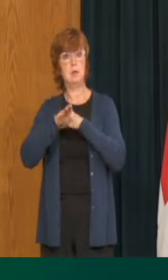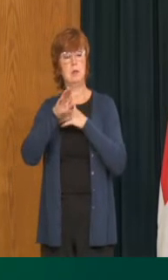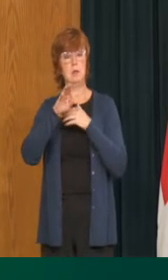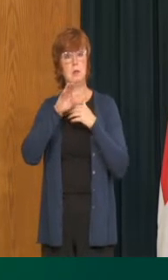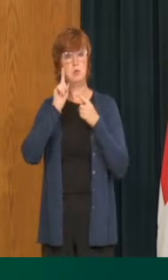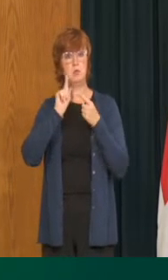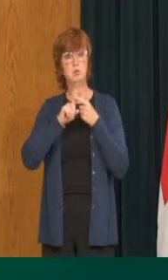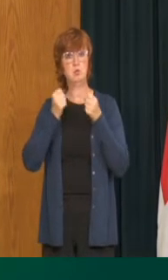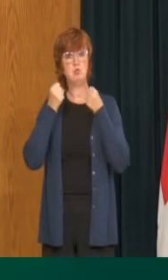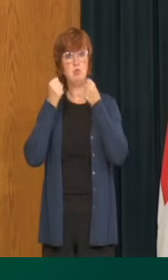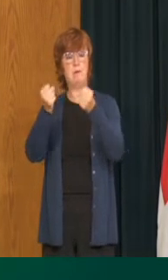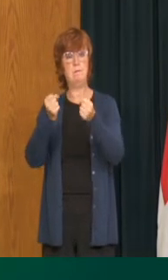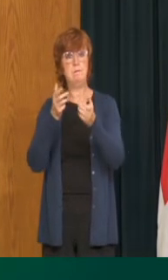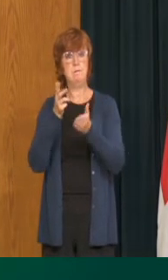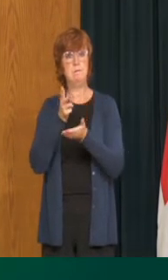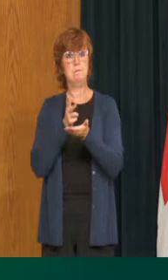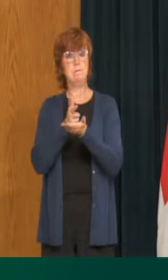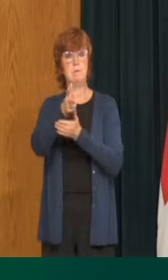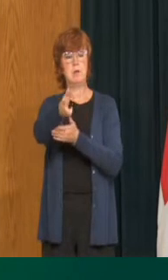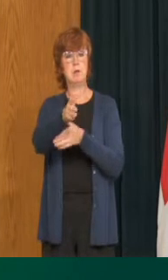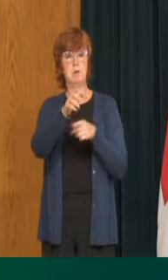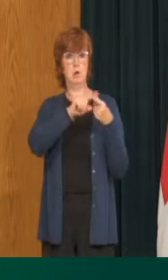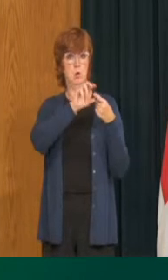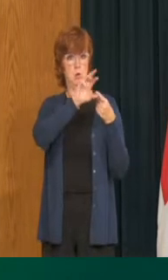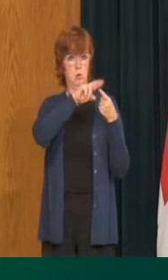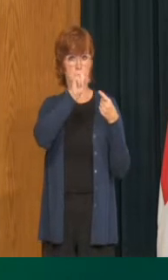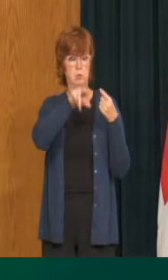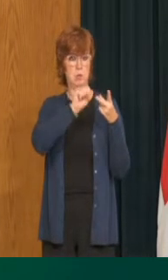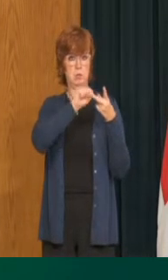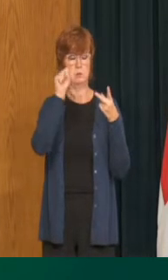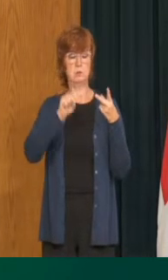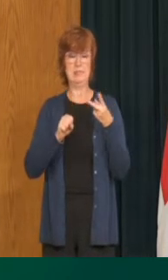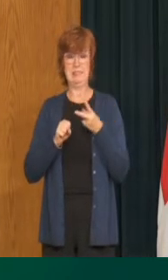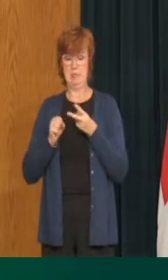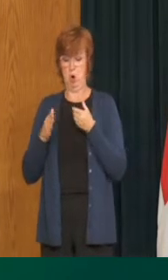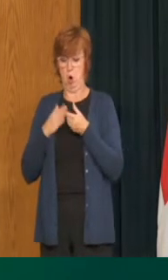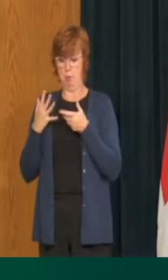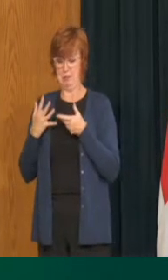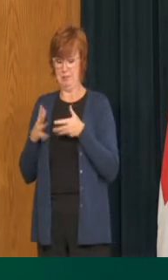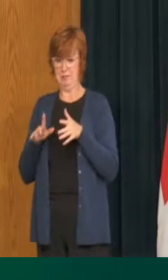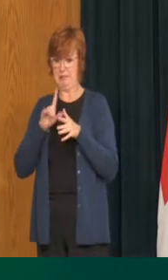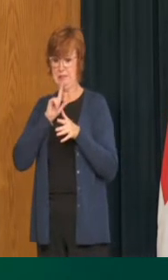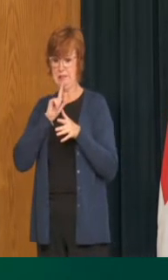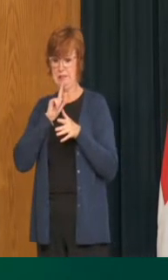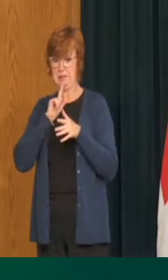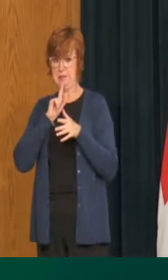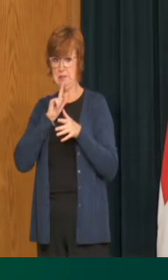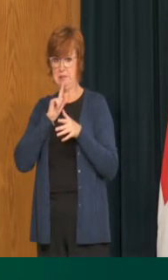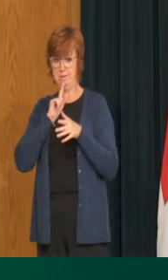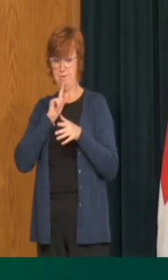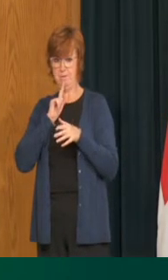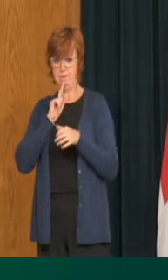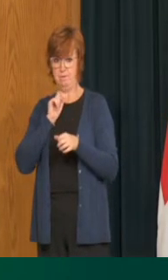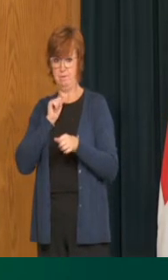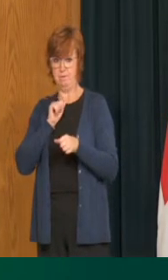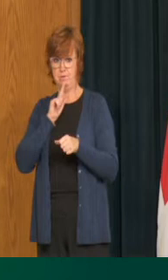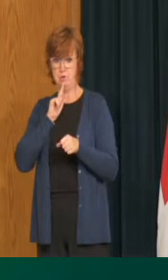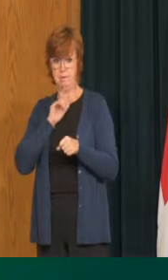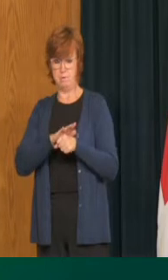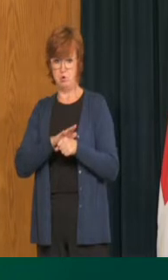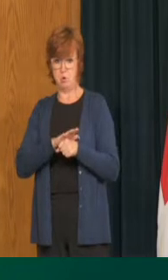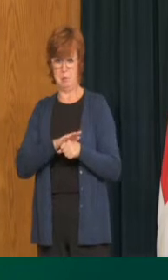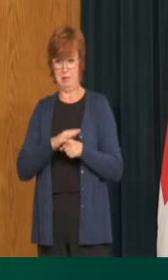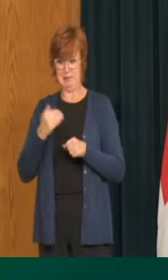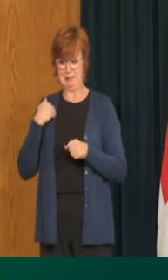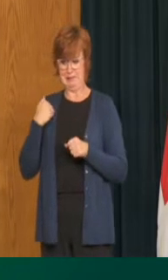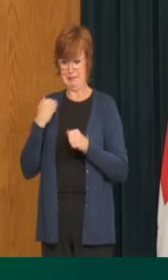on drive-through testing in particular in Saskatoon and Regina. There's some finalized decisions that are being made on that. I just got a briefing from the minister before